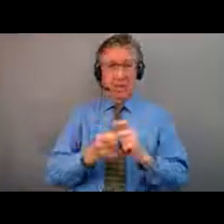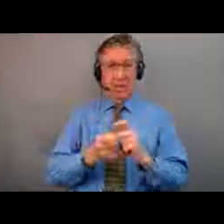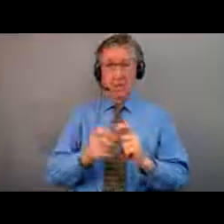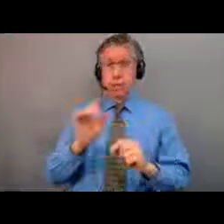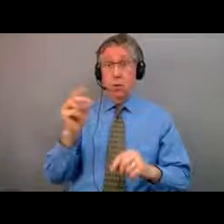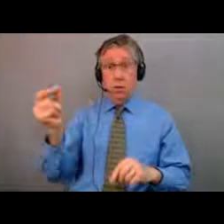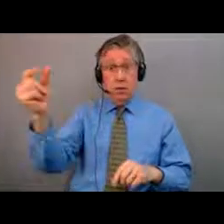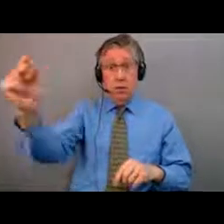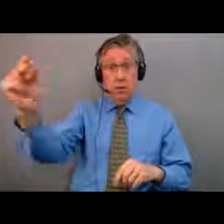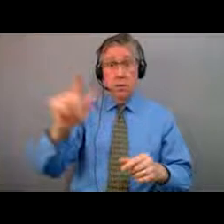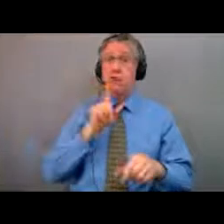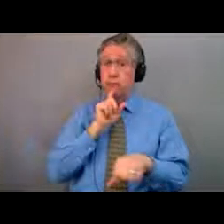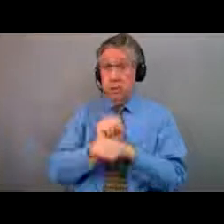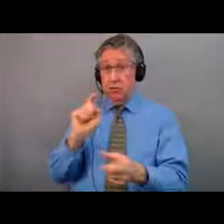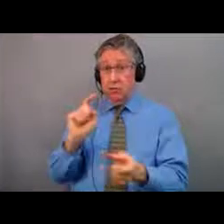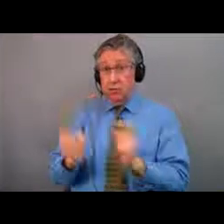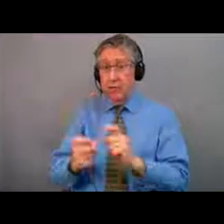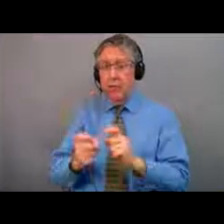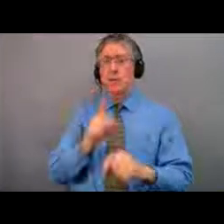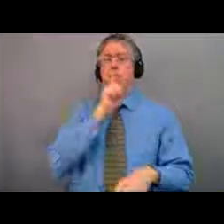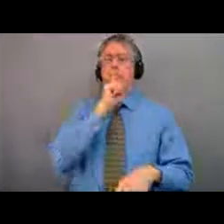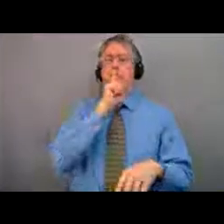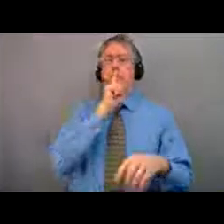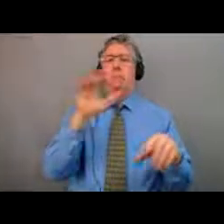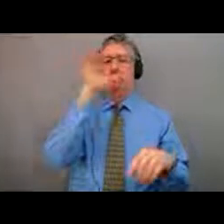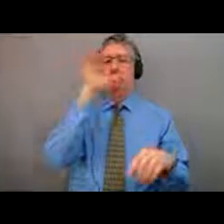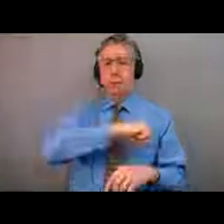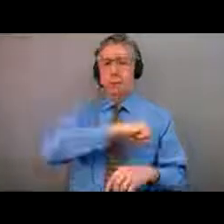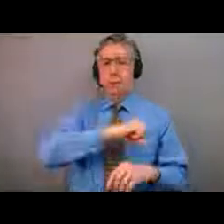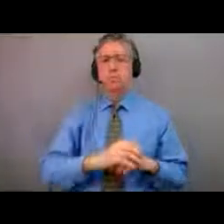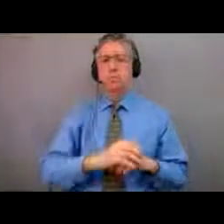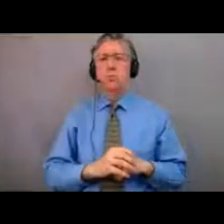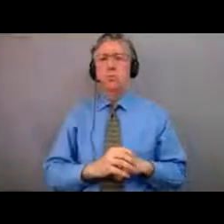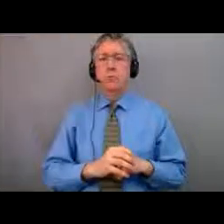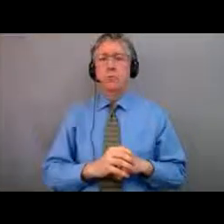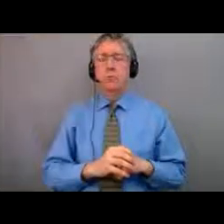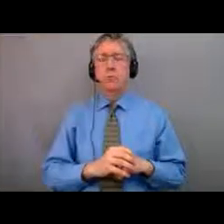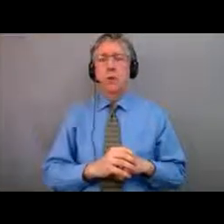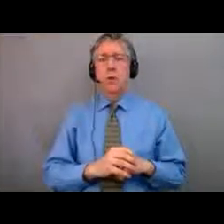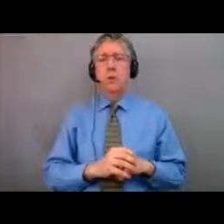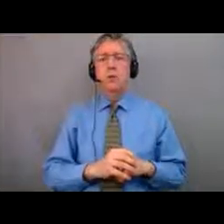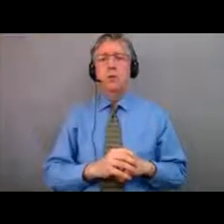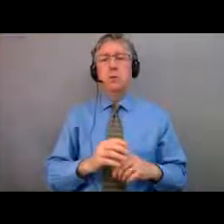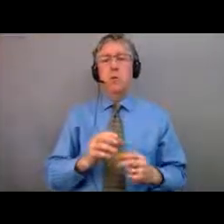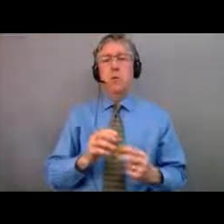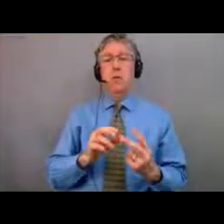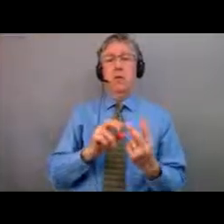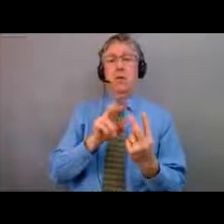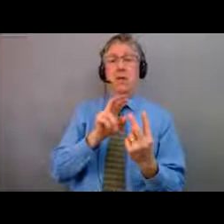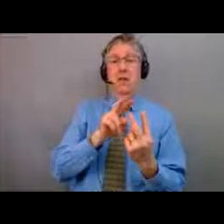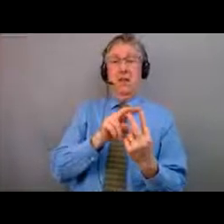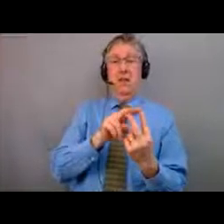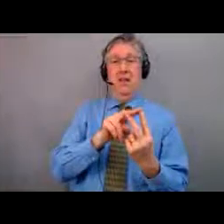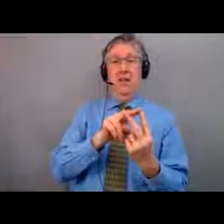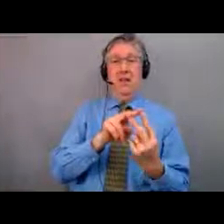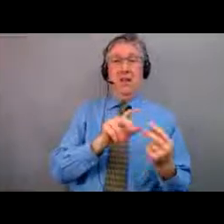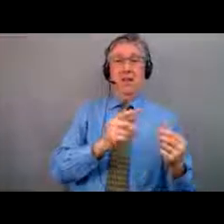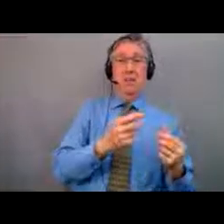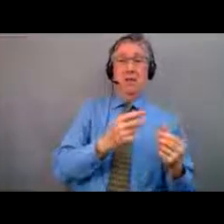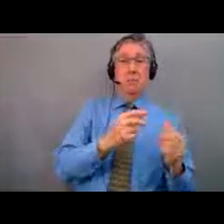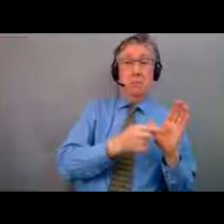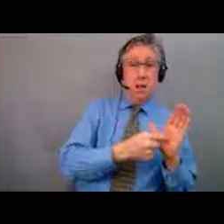in these models. Coupling of weather and lake models is a promising way to improve lake effect